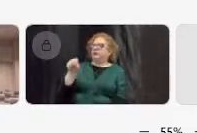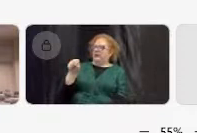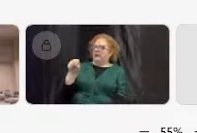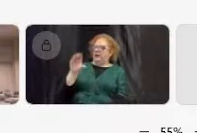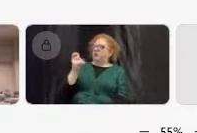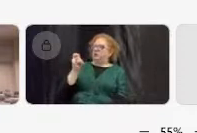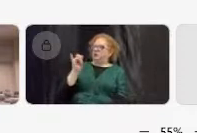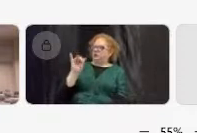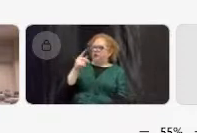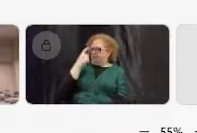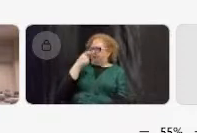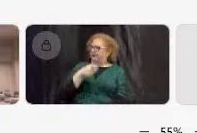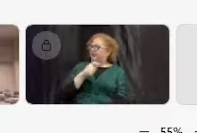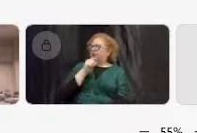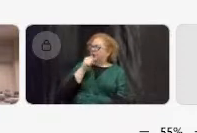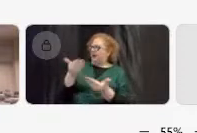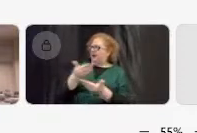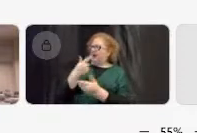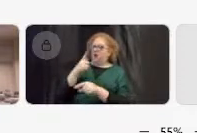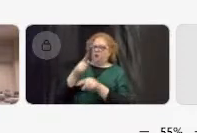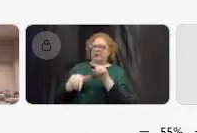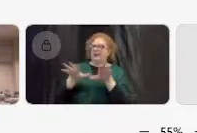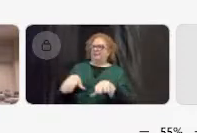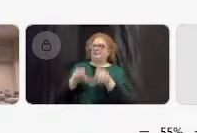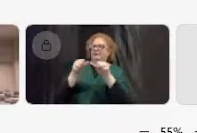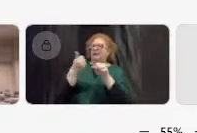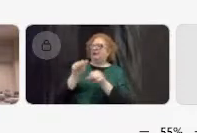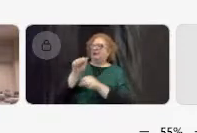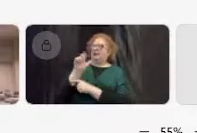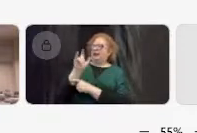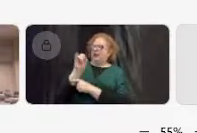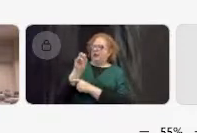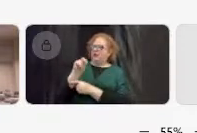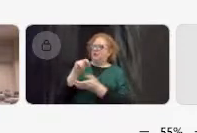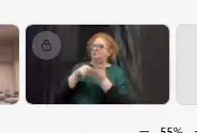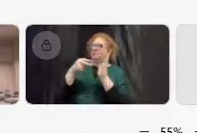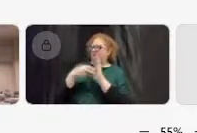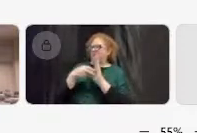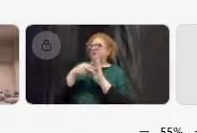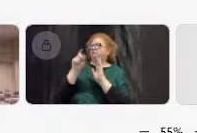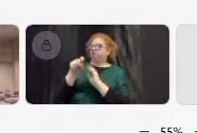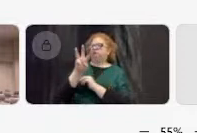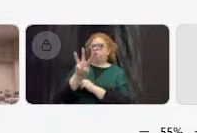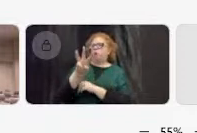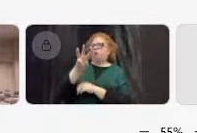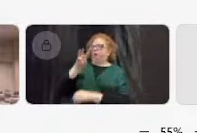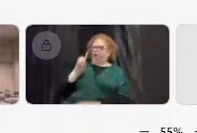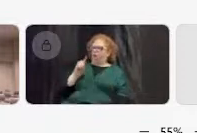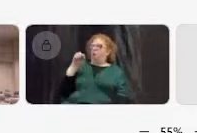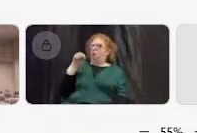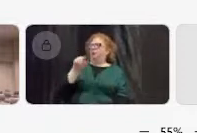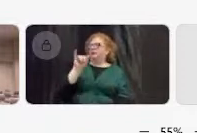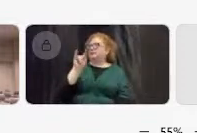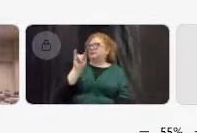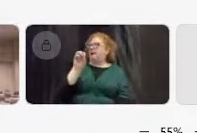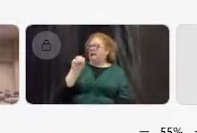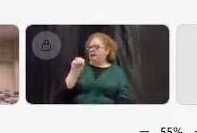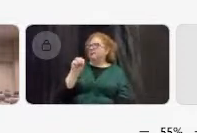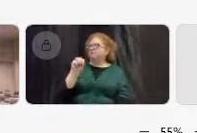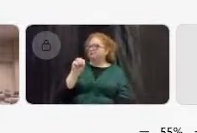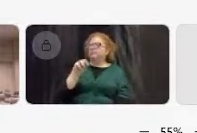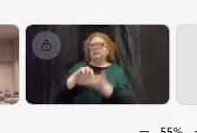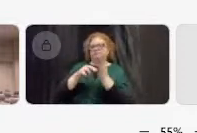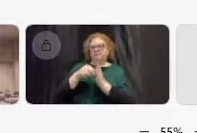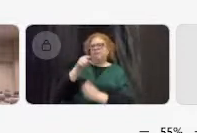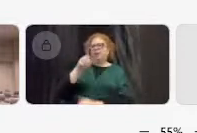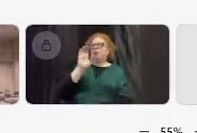here, we cannot take action on that item, but what this calls for is a withdrawal of this item. Has to be a new